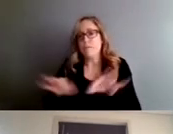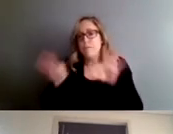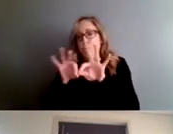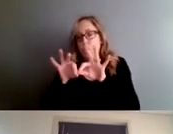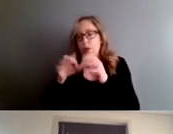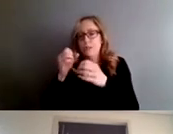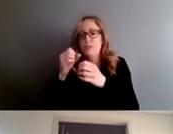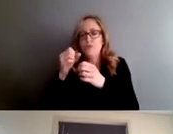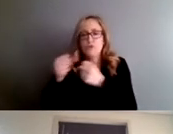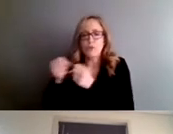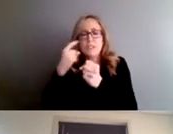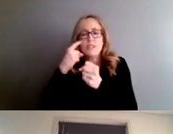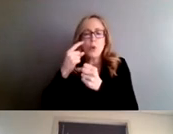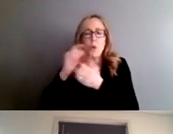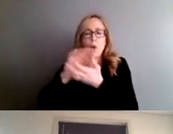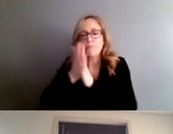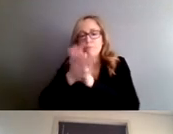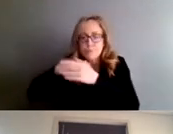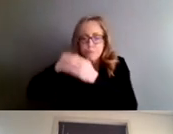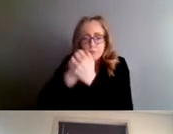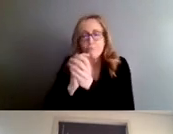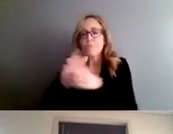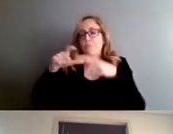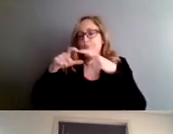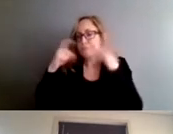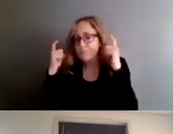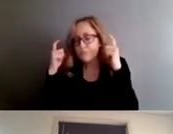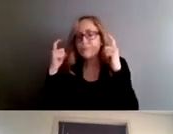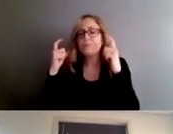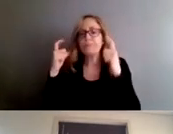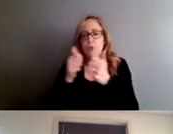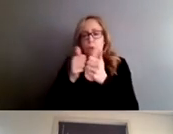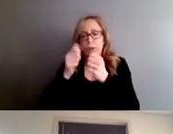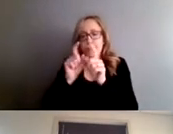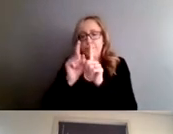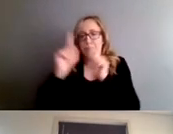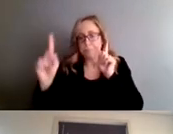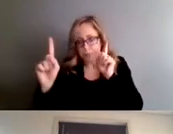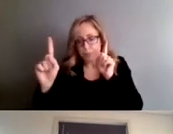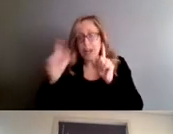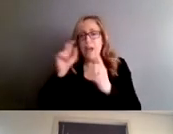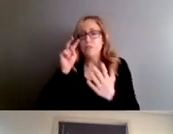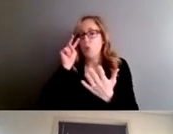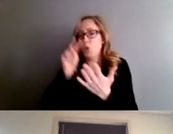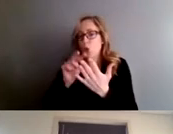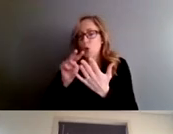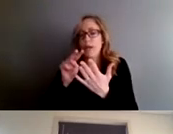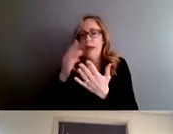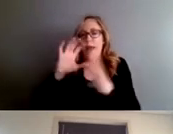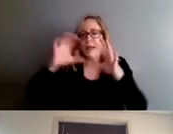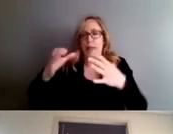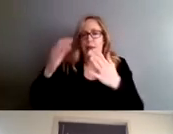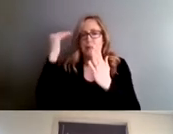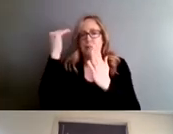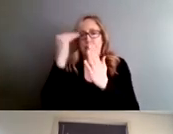hand sanitizing, social distancing, wearing masks. We're going to have to look at classroom rosters. For the most